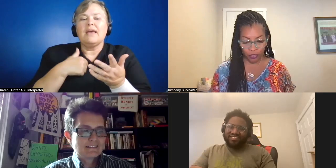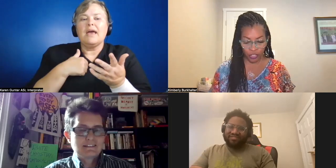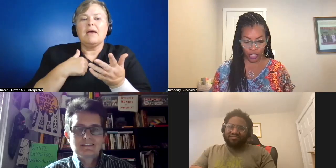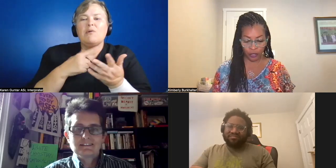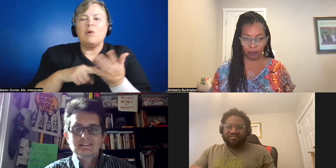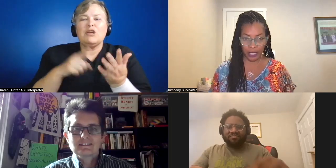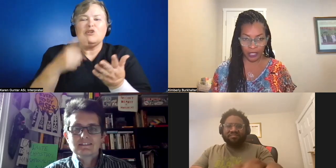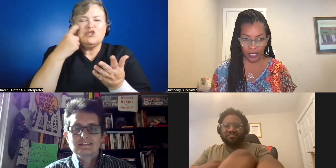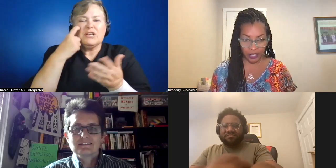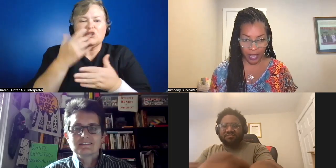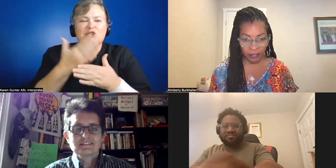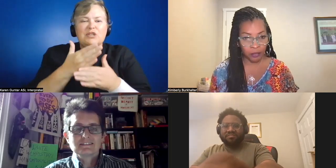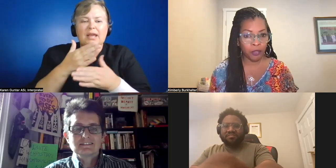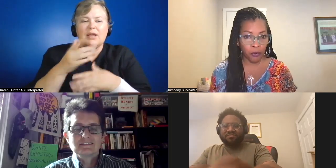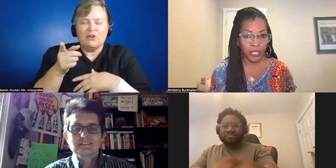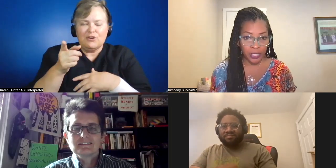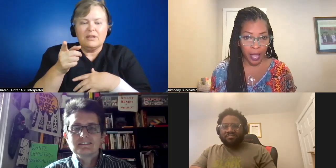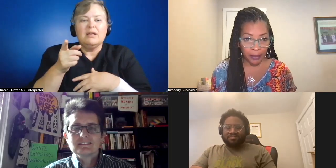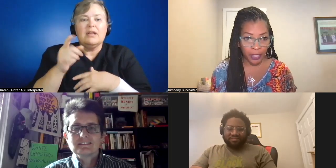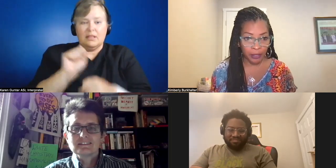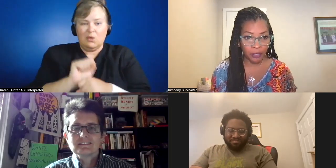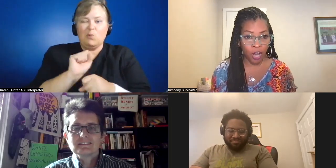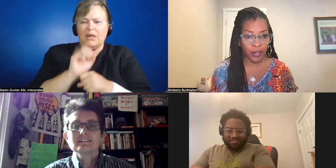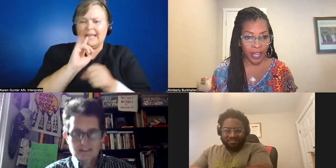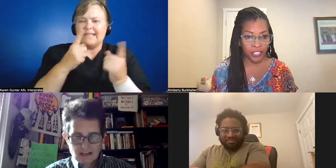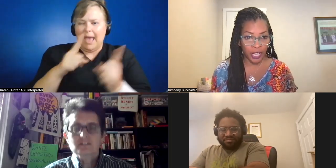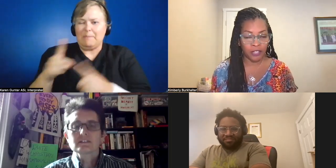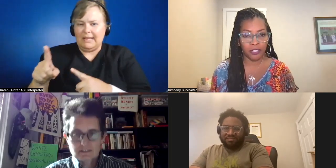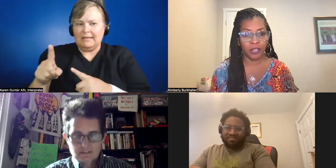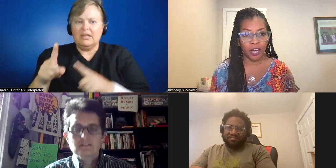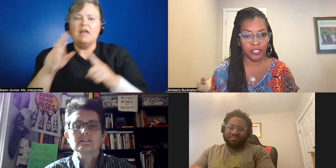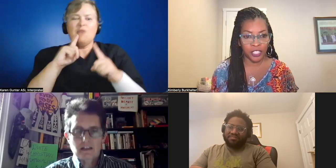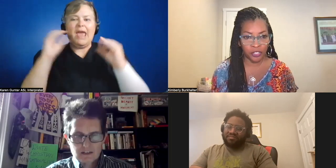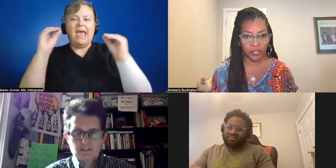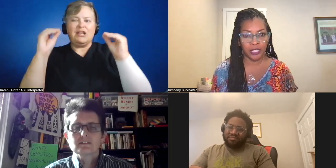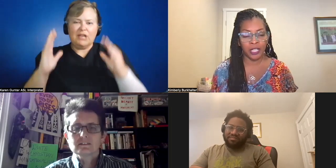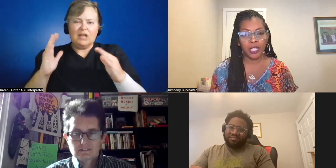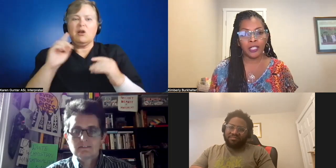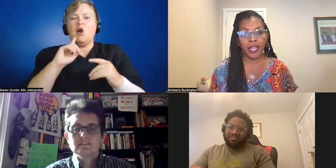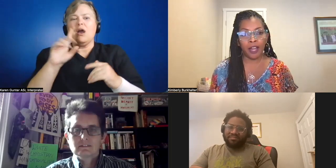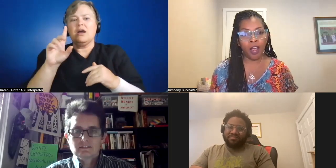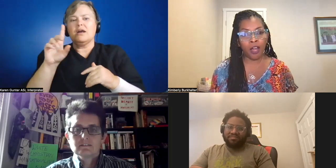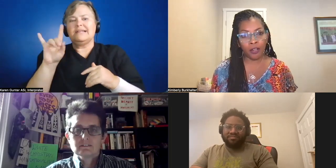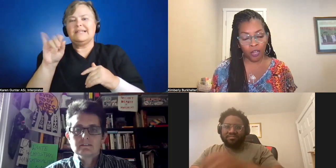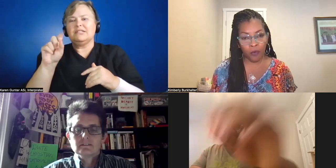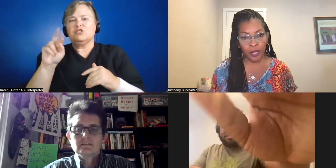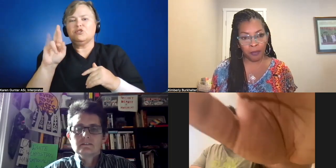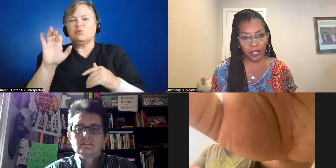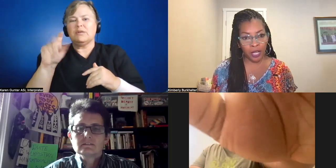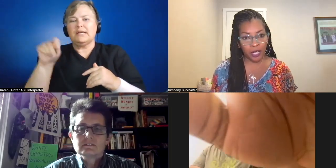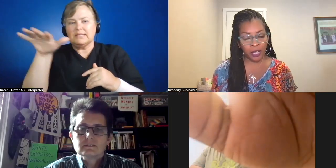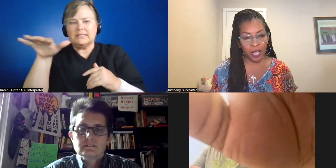you've shared, Benz, is that the work is happening. There are educators, there are districts that are